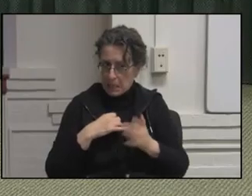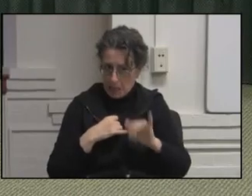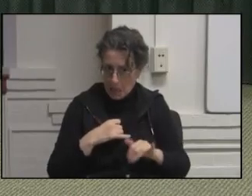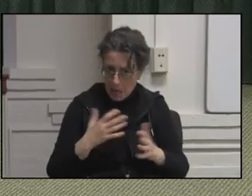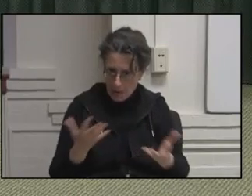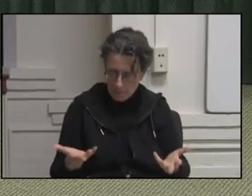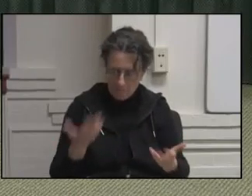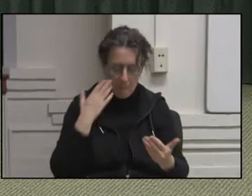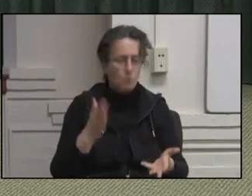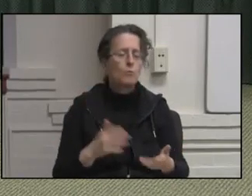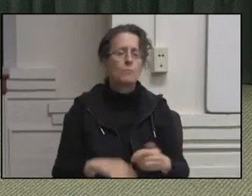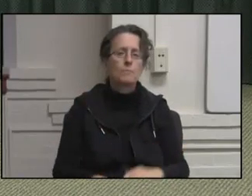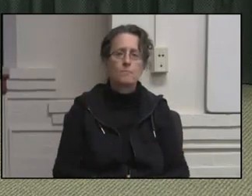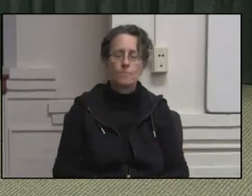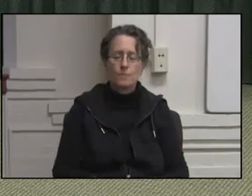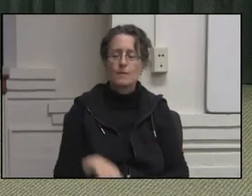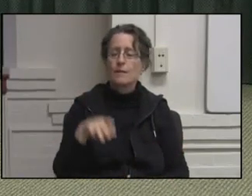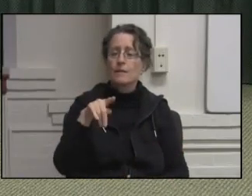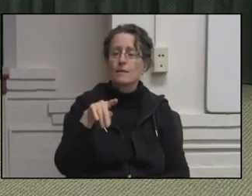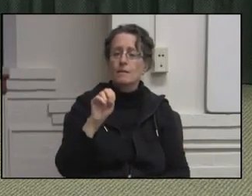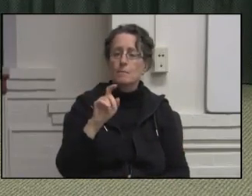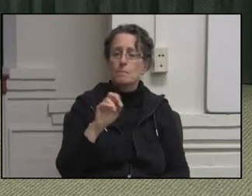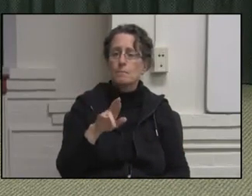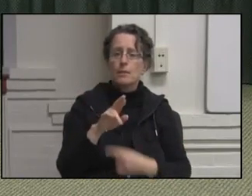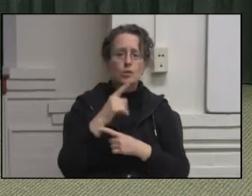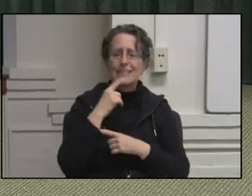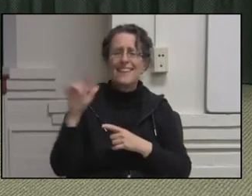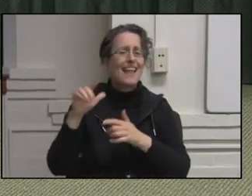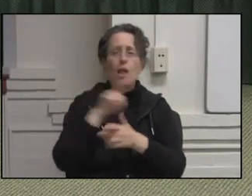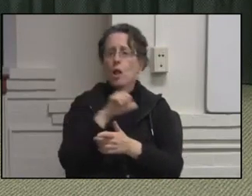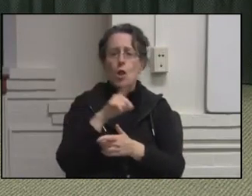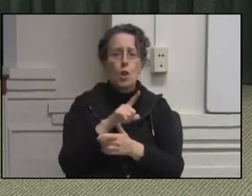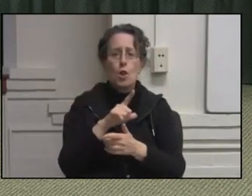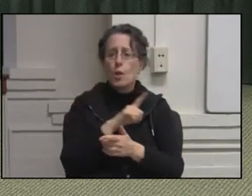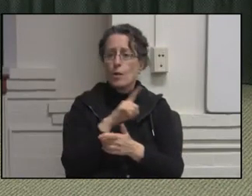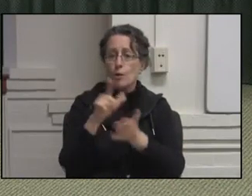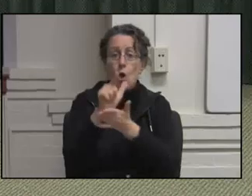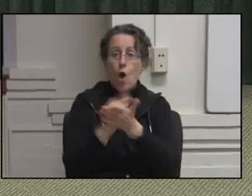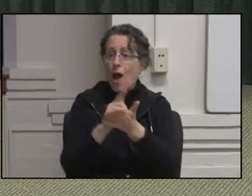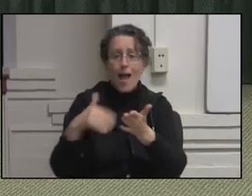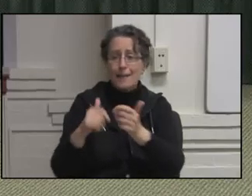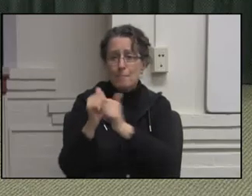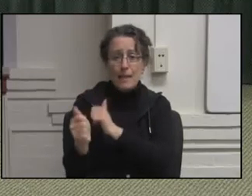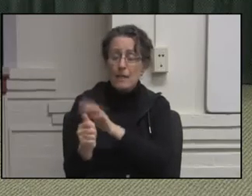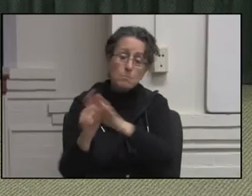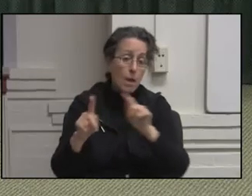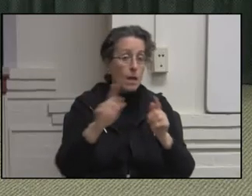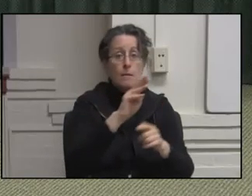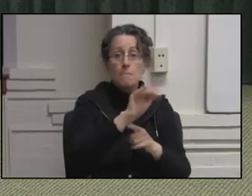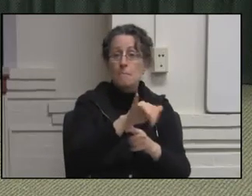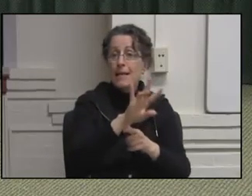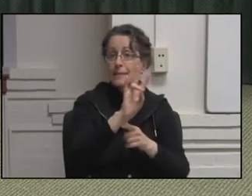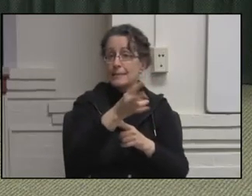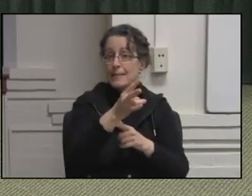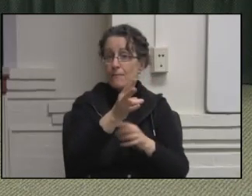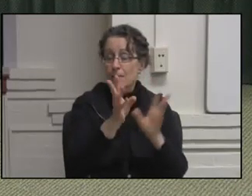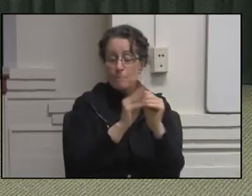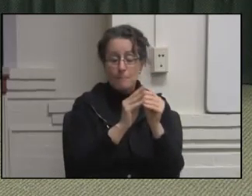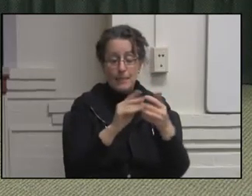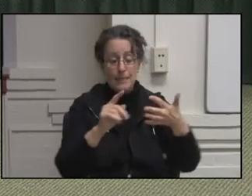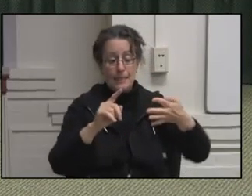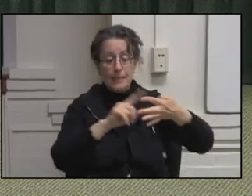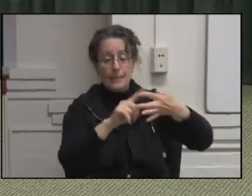I'd like us to start looking at it. I'm certain it hasn't been finally adopted yet, but we could put that on for the May 7th meeting if you'd like additional information. We wouldn't be